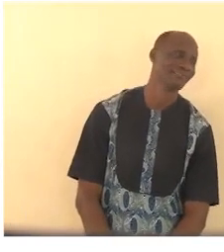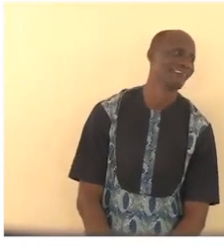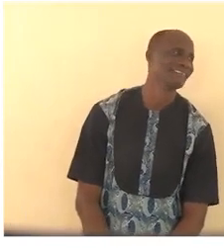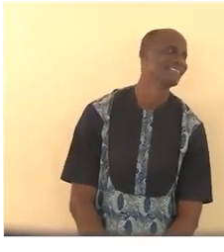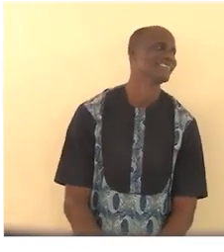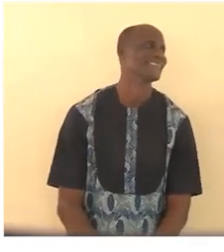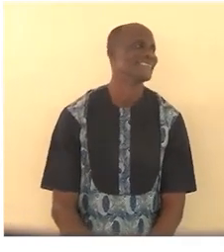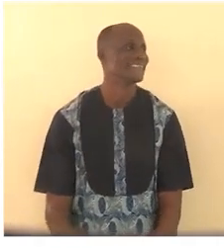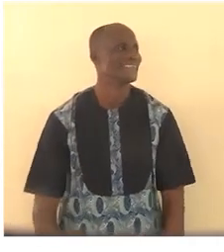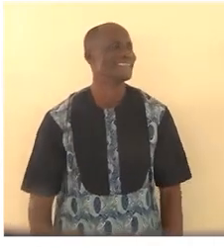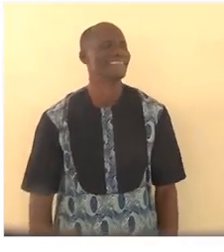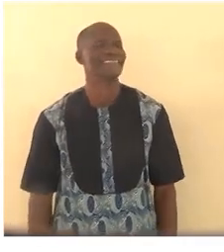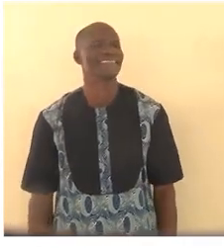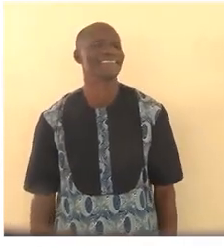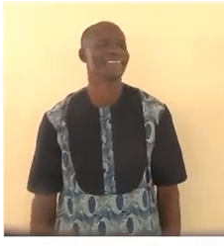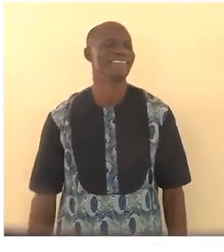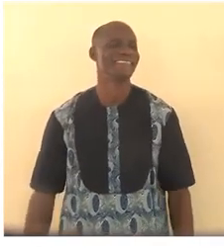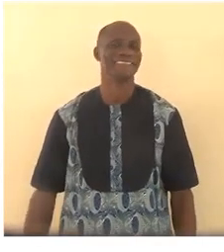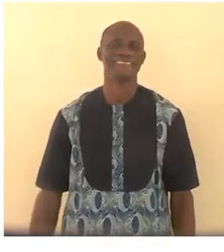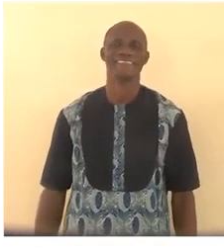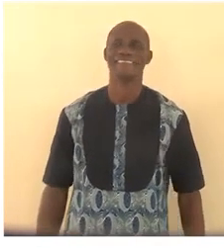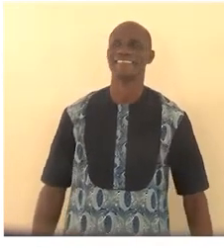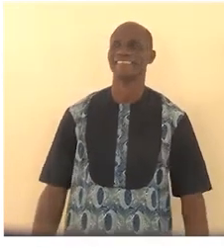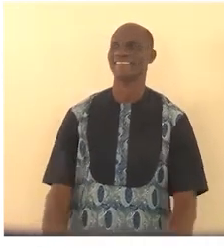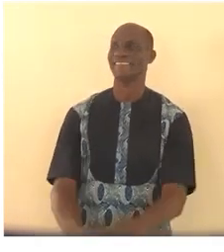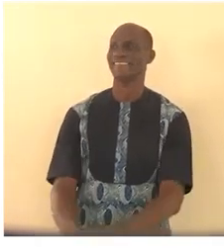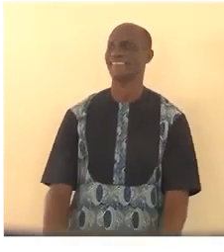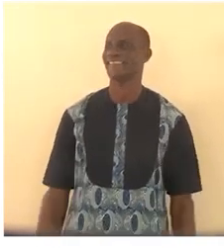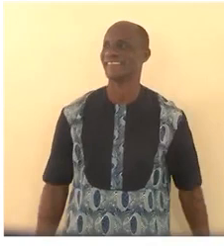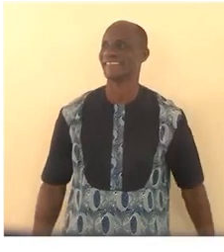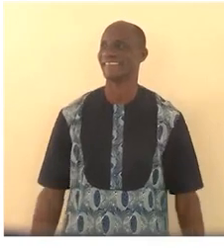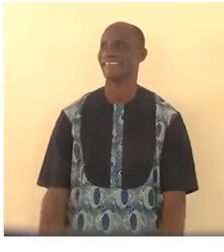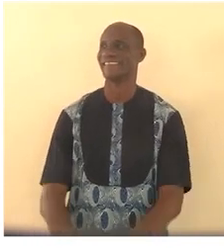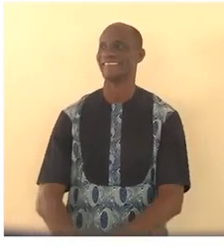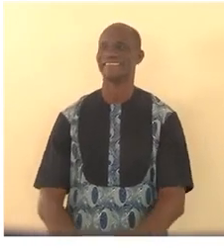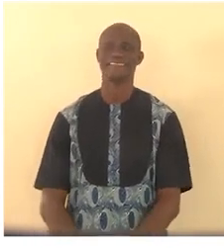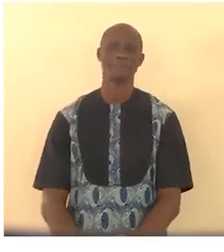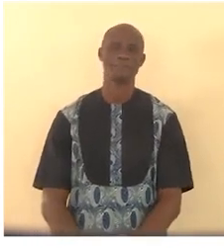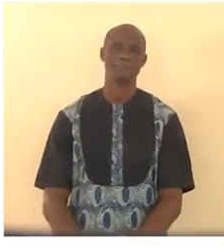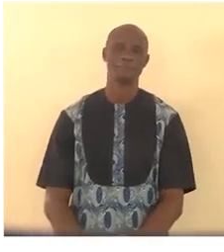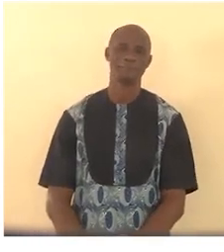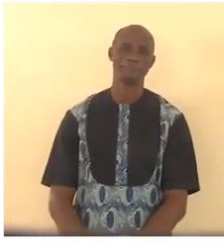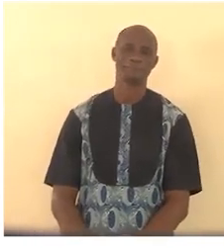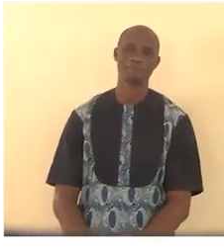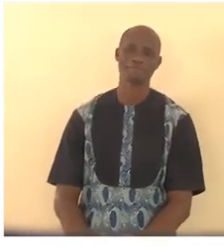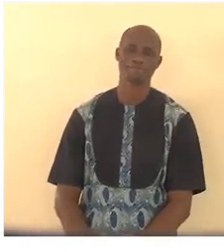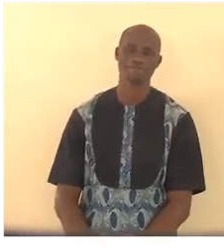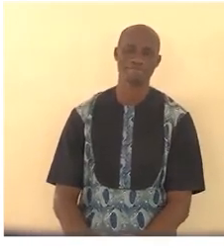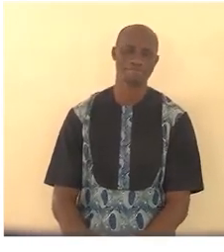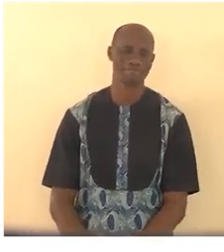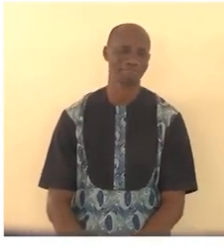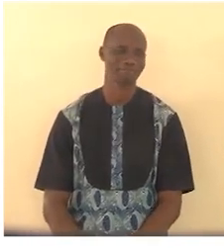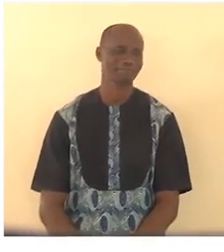MNI, FLT, JB. And his adorable, amiable, and charming wife, Her Celestial